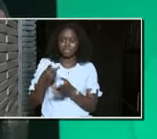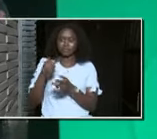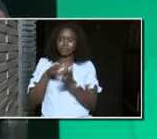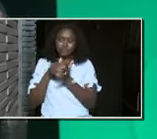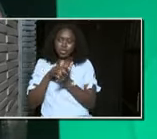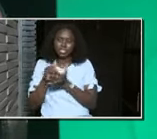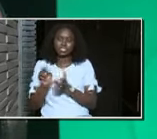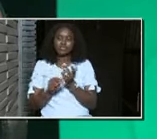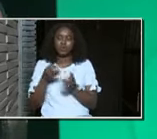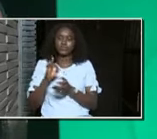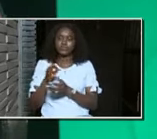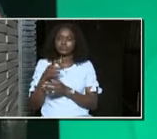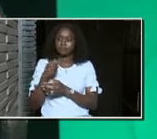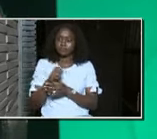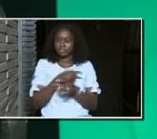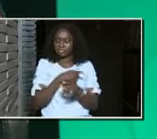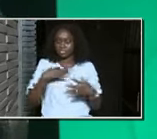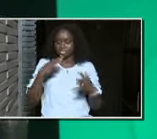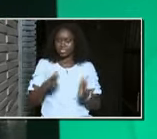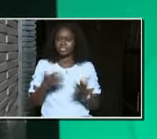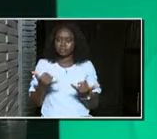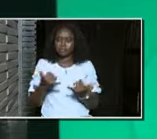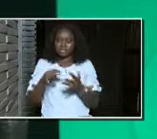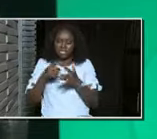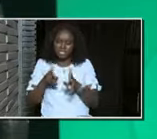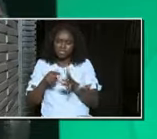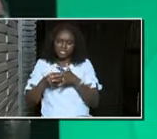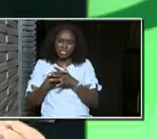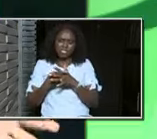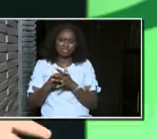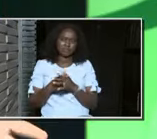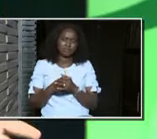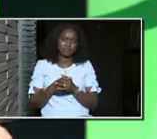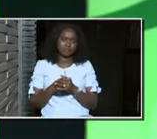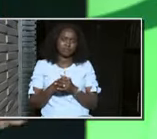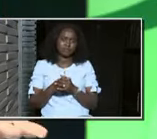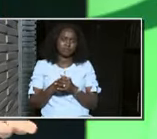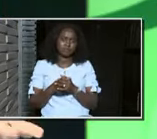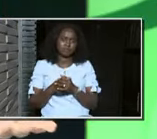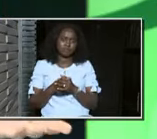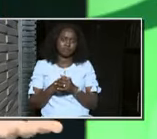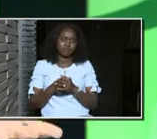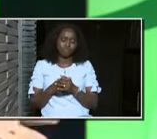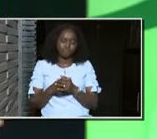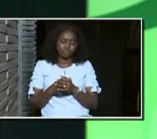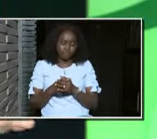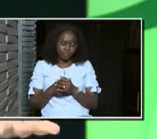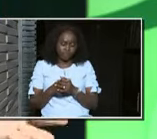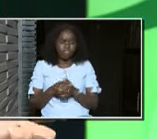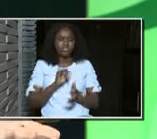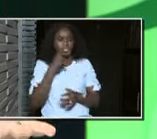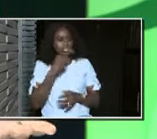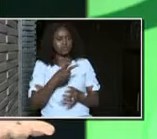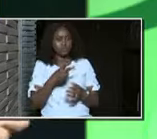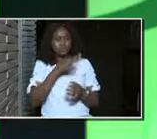and tell us more about these weaknesses, perhaps starting with the manifesto. Yeah, talking about farmer, I saw farmer header clashes. What exactly